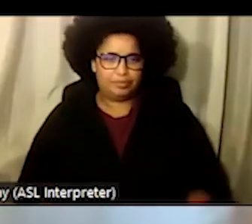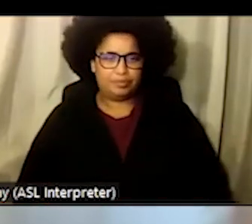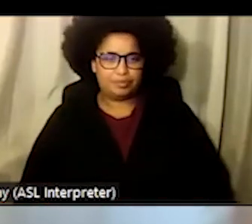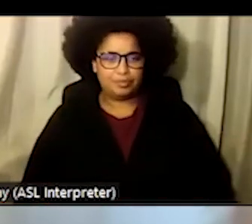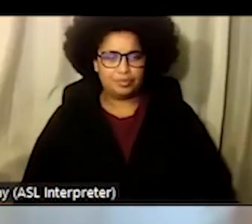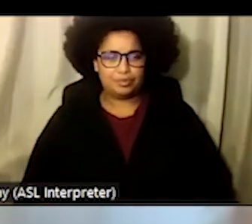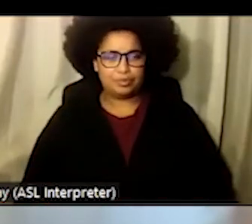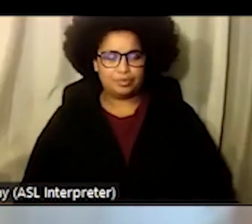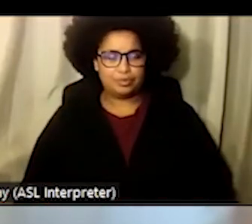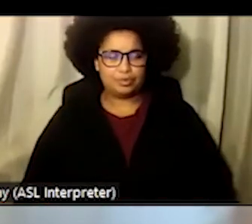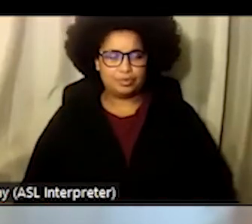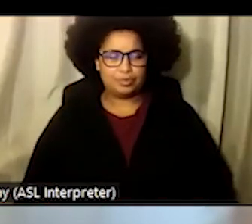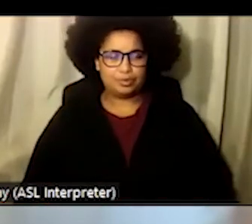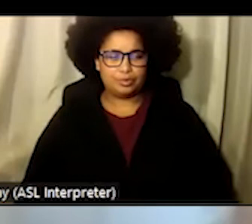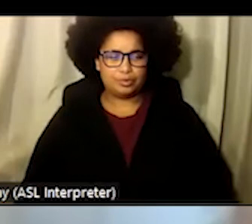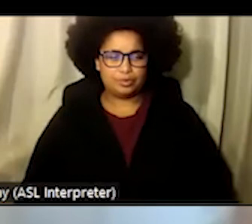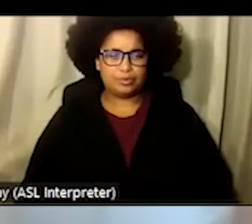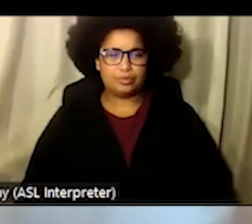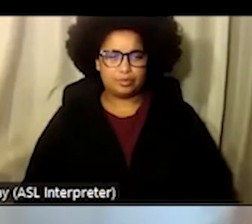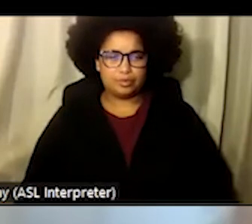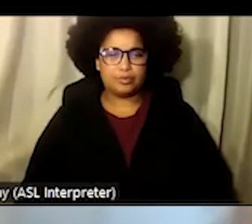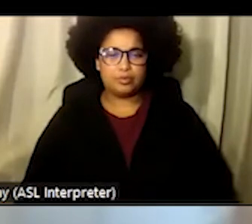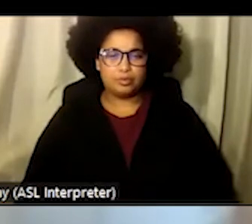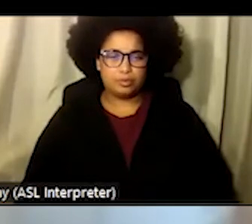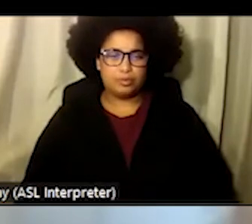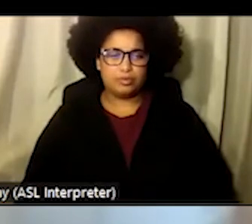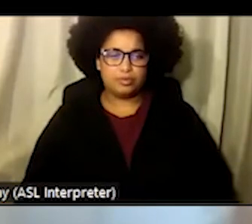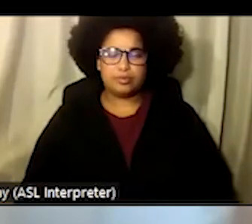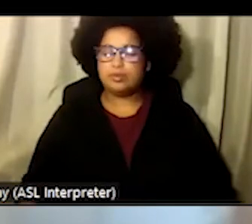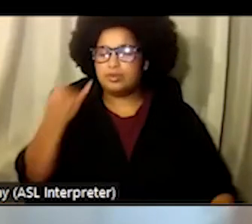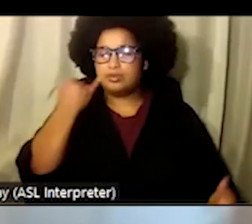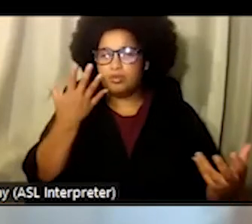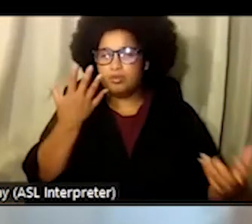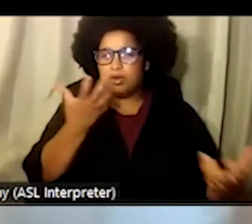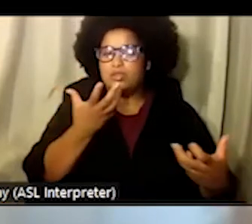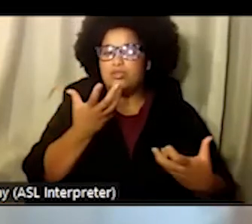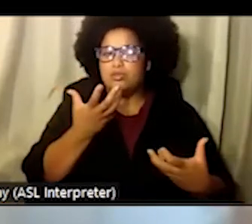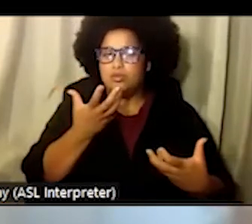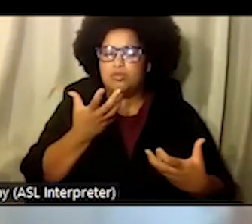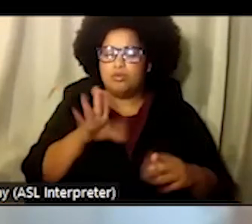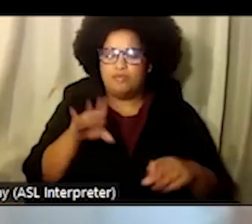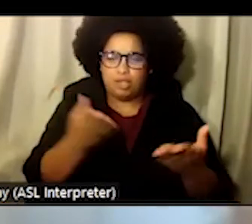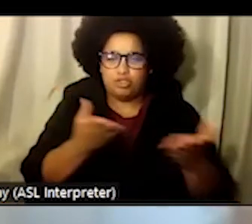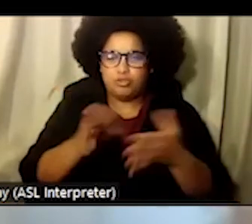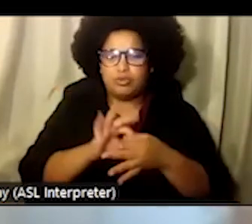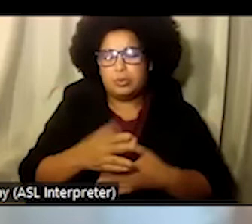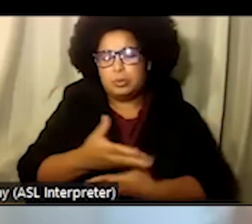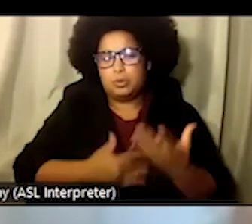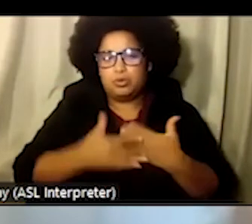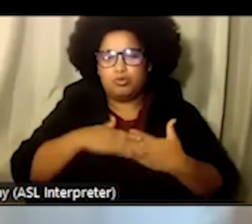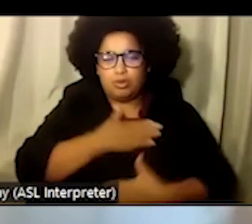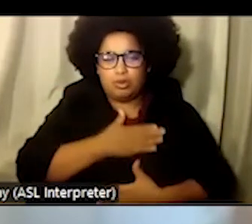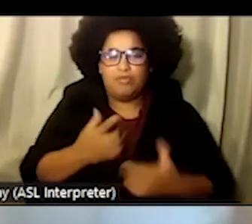So if you are in Golden Gate Regional Center's catchment area and you wanted to provide a social recreation service, the first thing that you